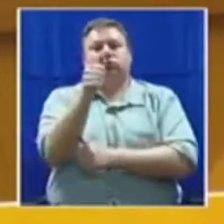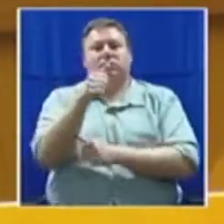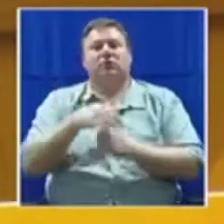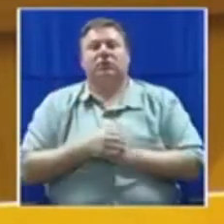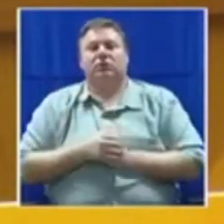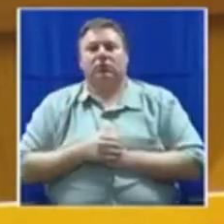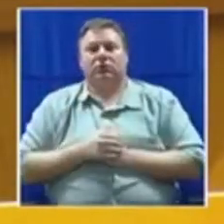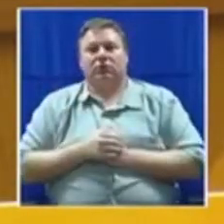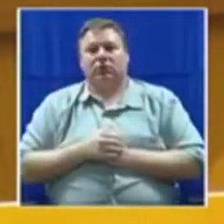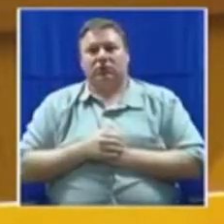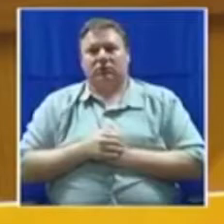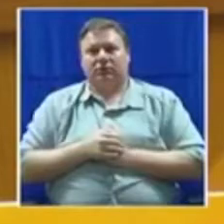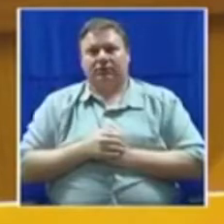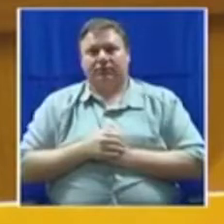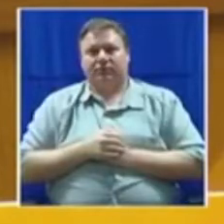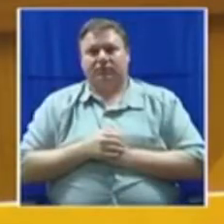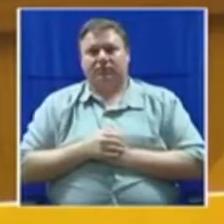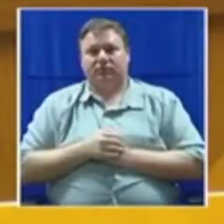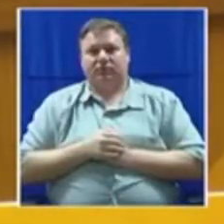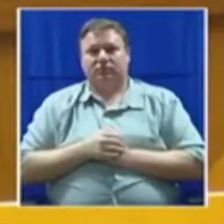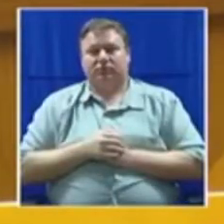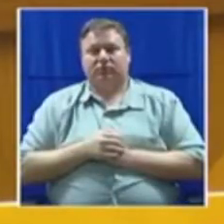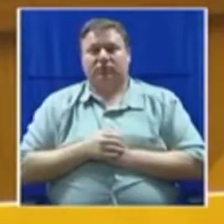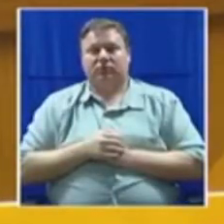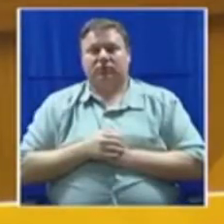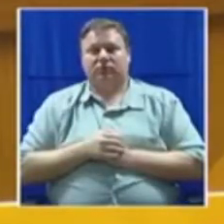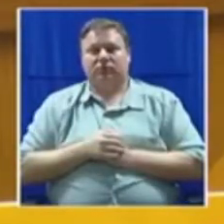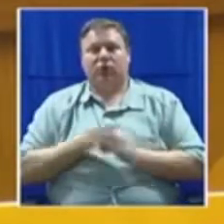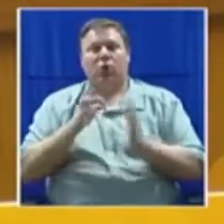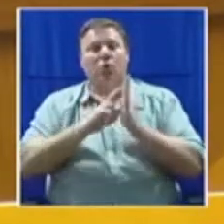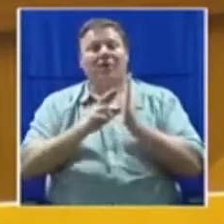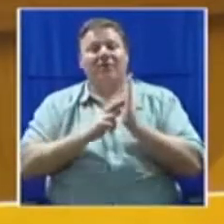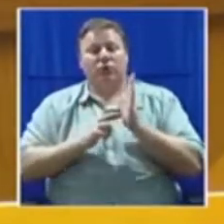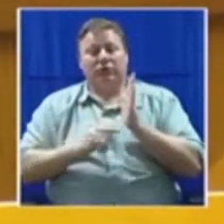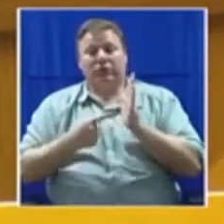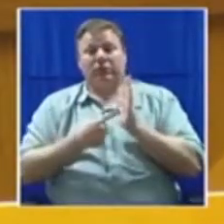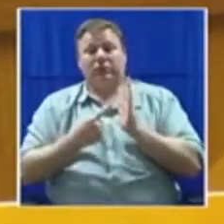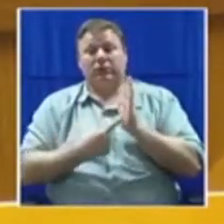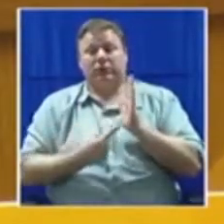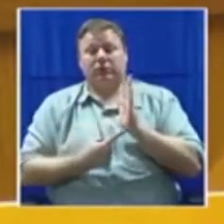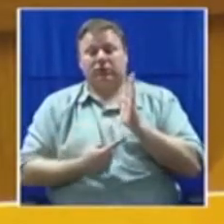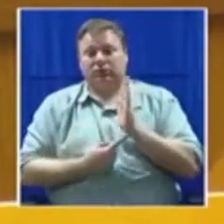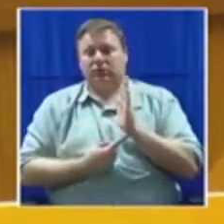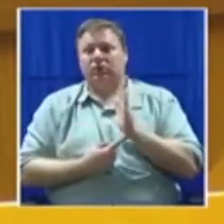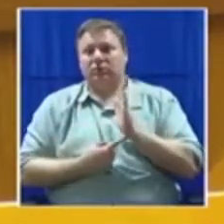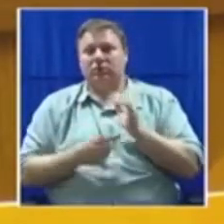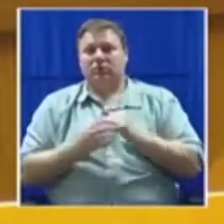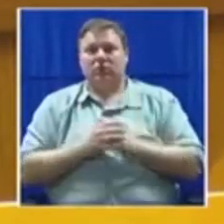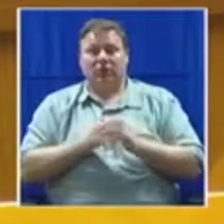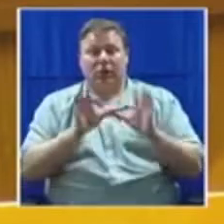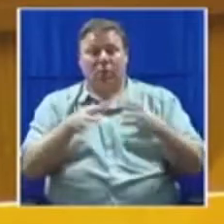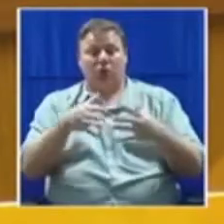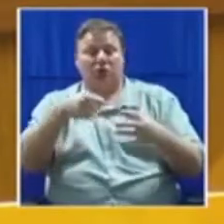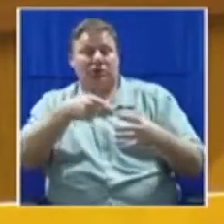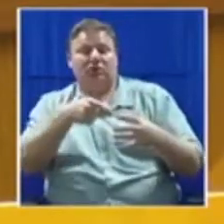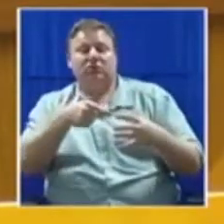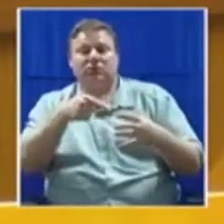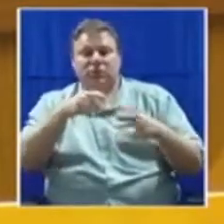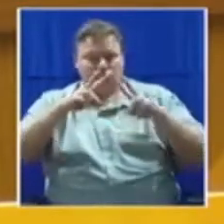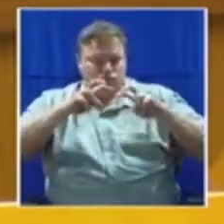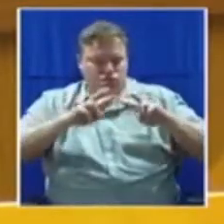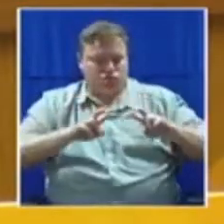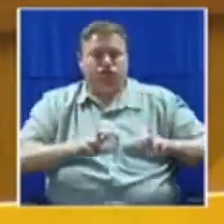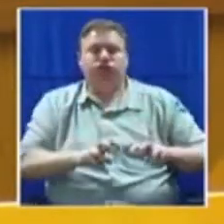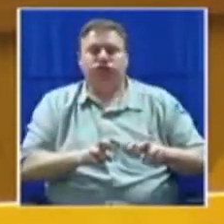Justice. According to its terms of reference, among other things, the Commission shall inquire into making